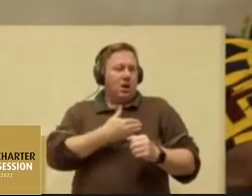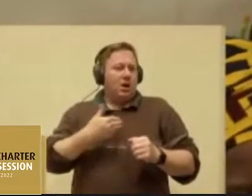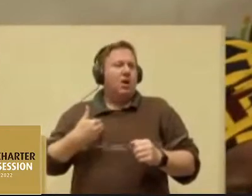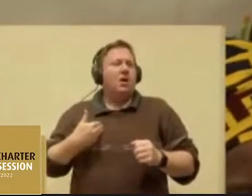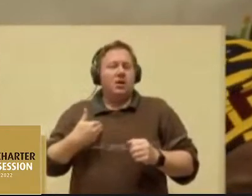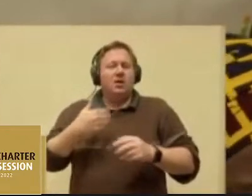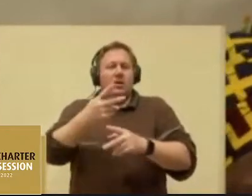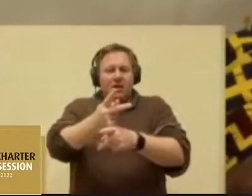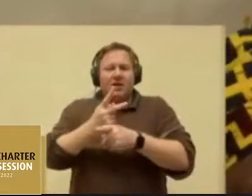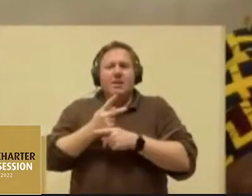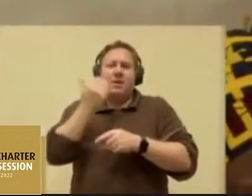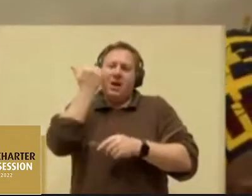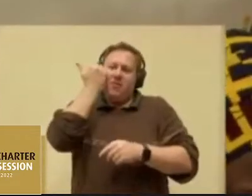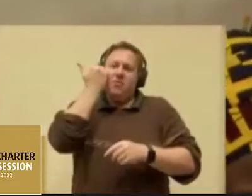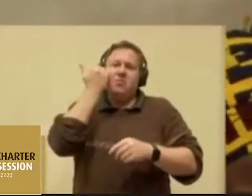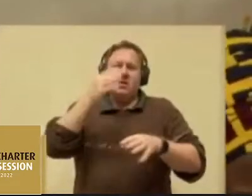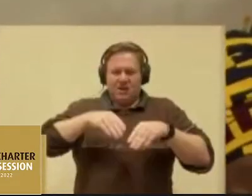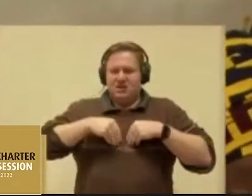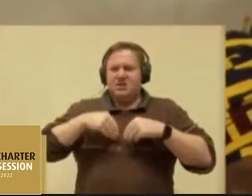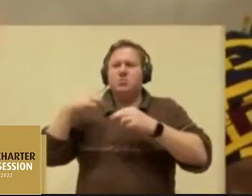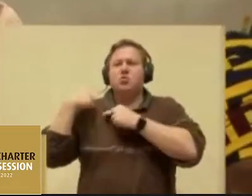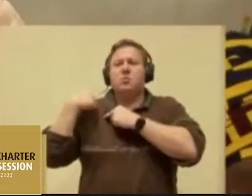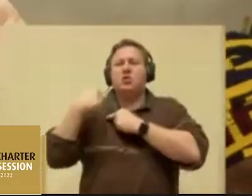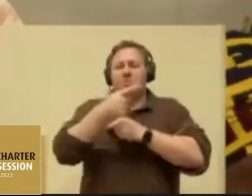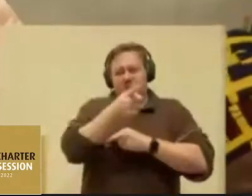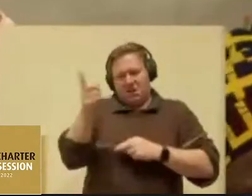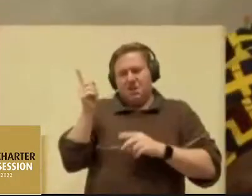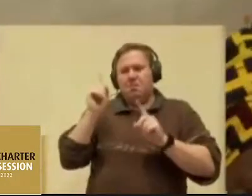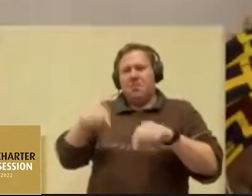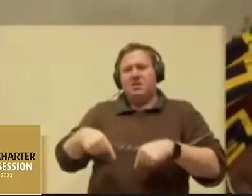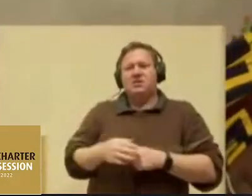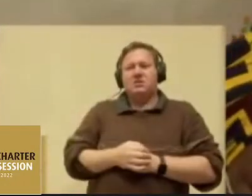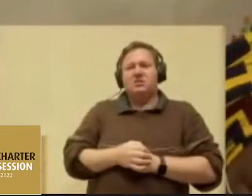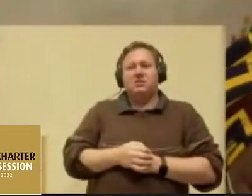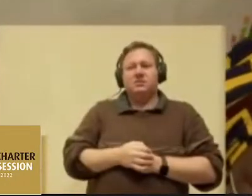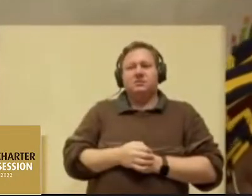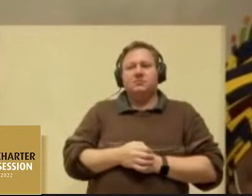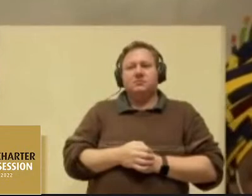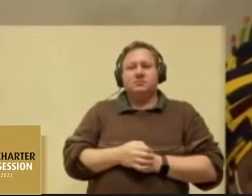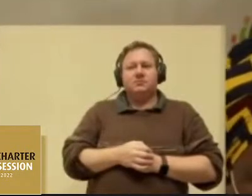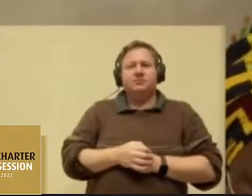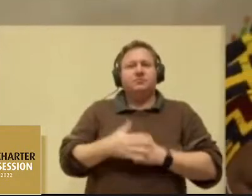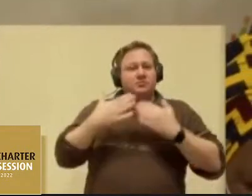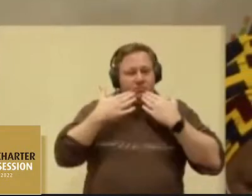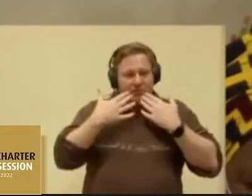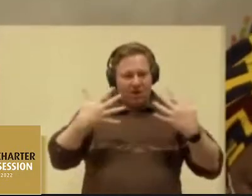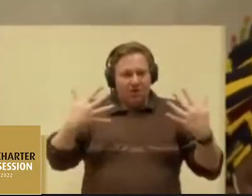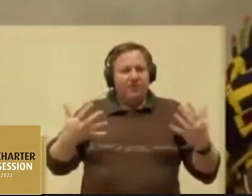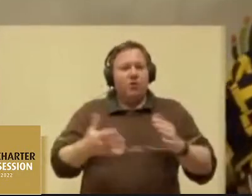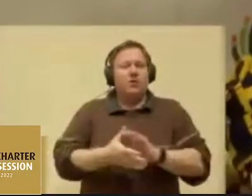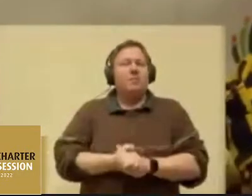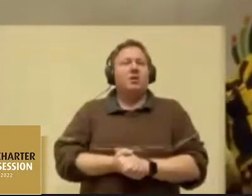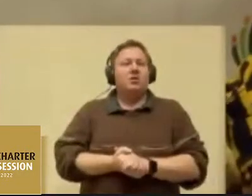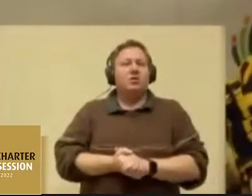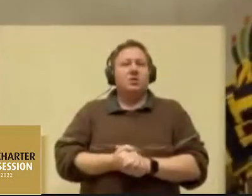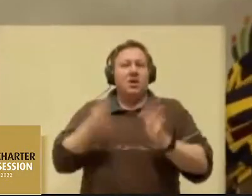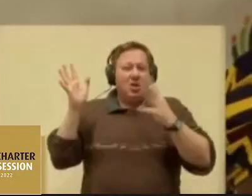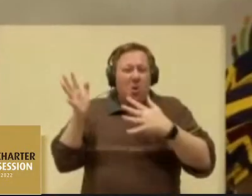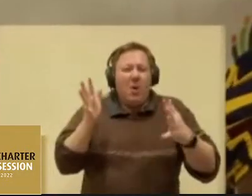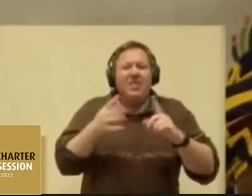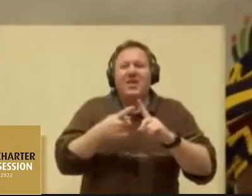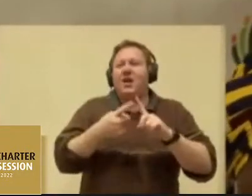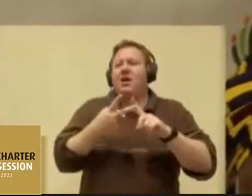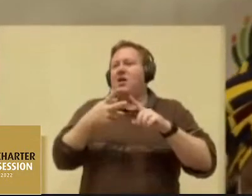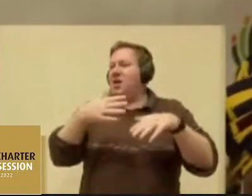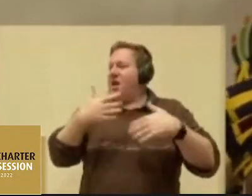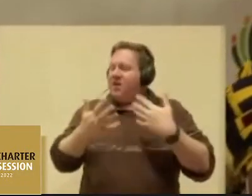government accountable so that they can take us serious so thank you very much in spite of the weather in spite of